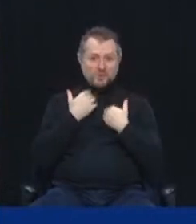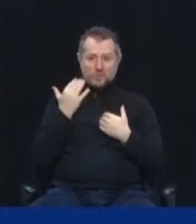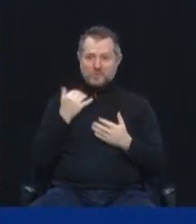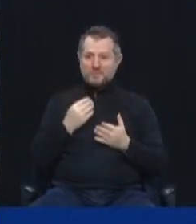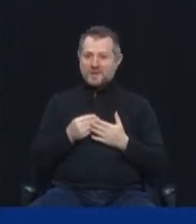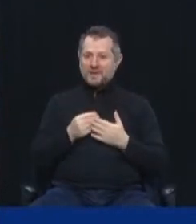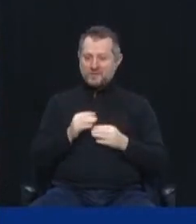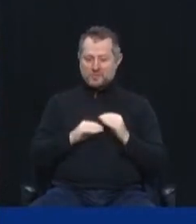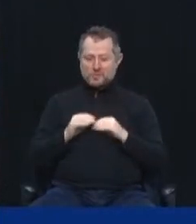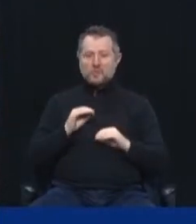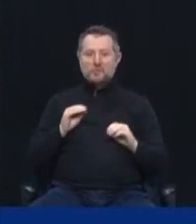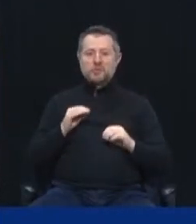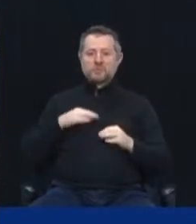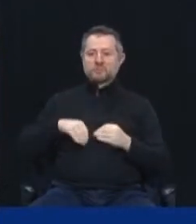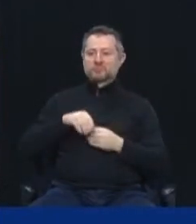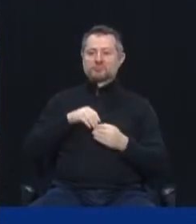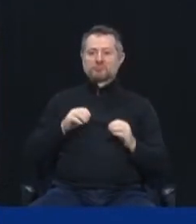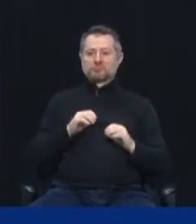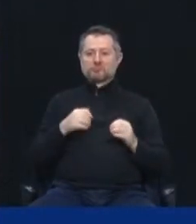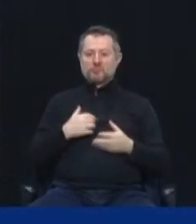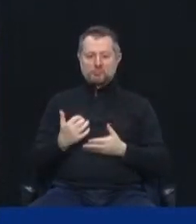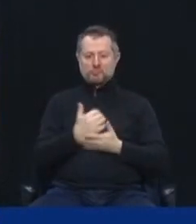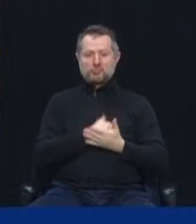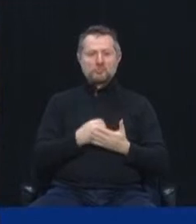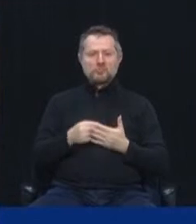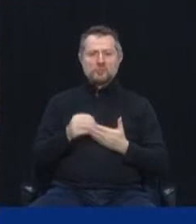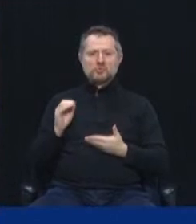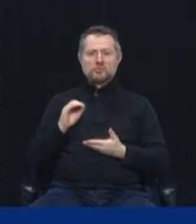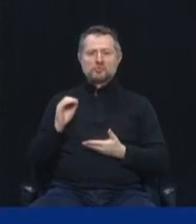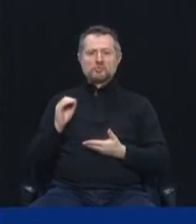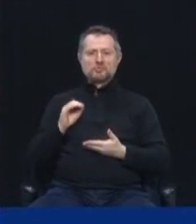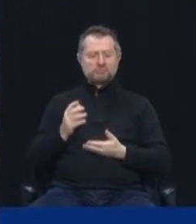bills because there was no income that was coming in.